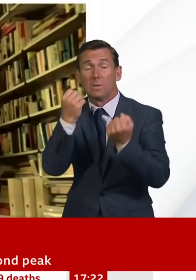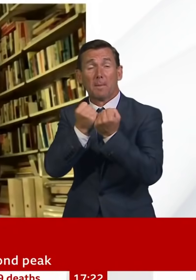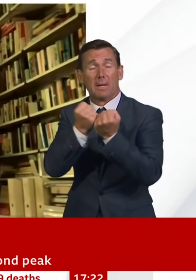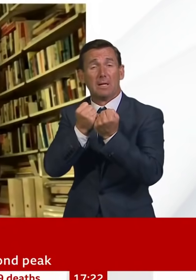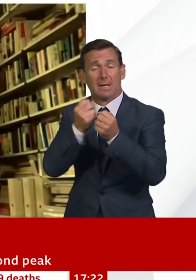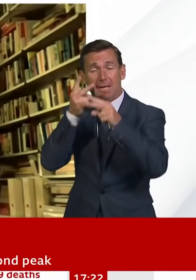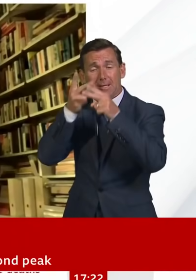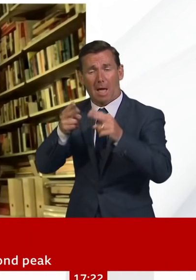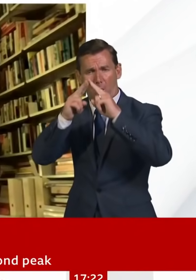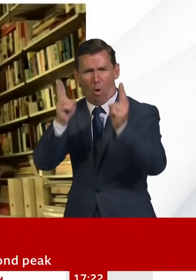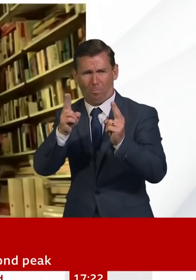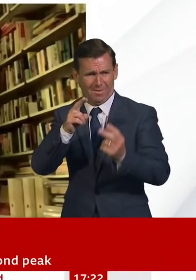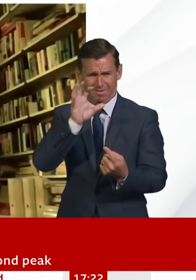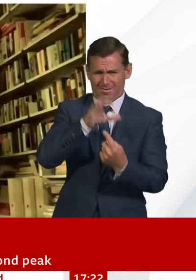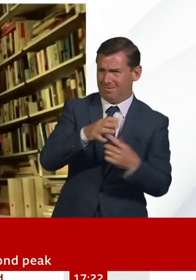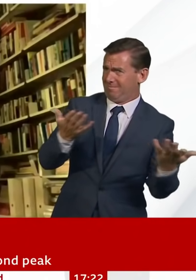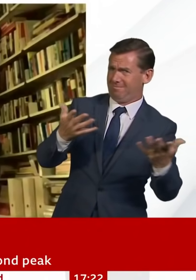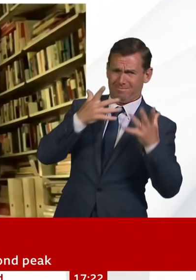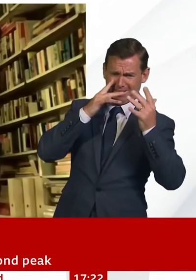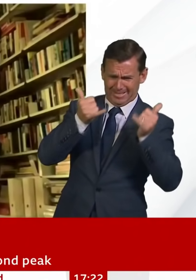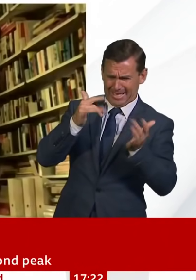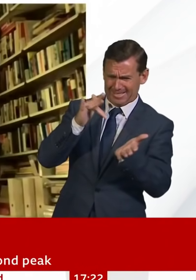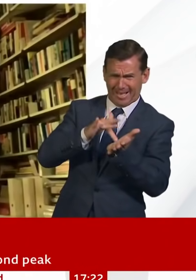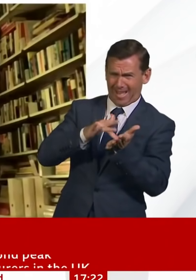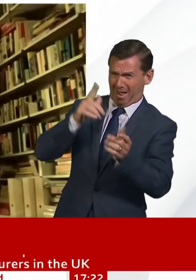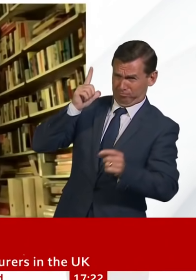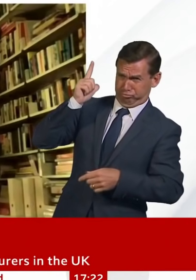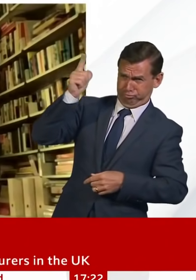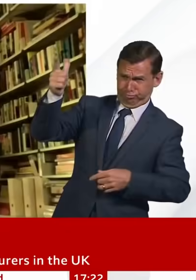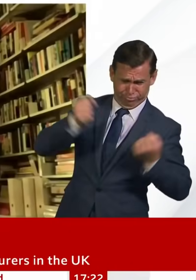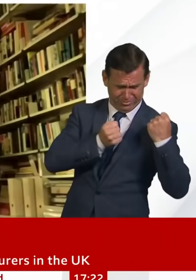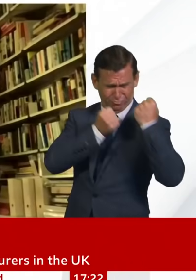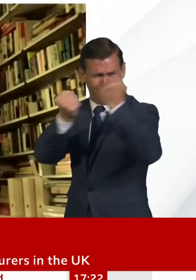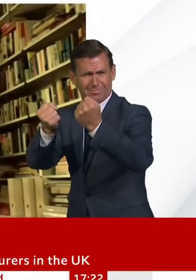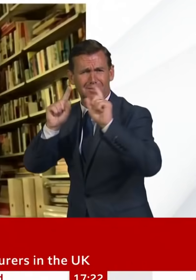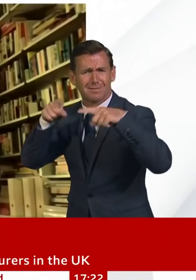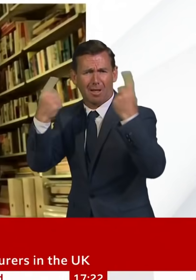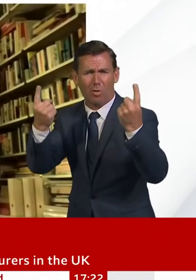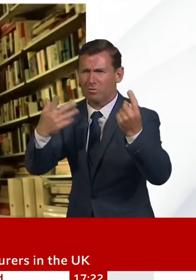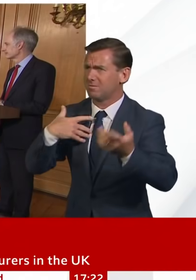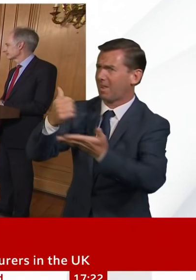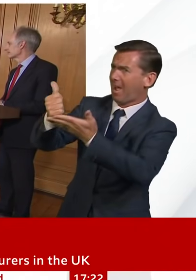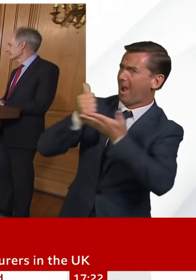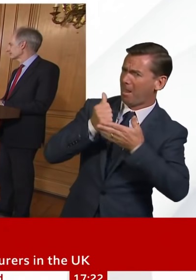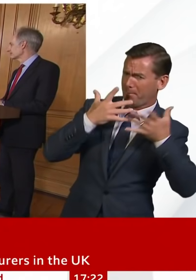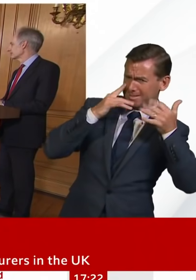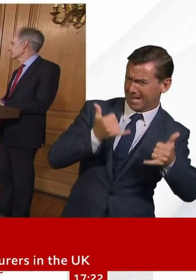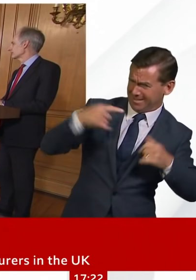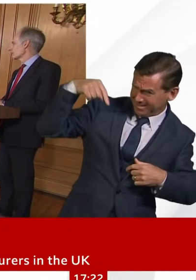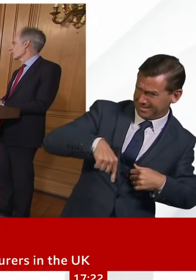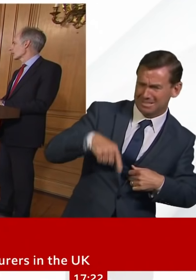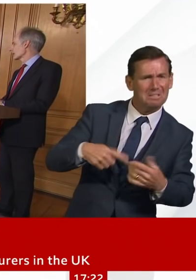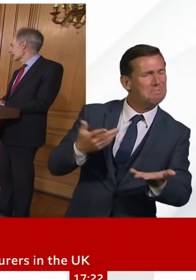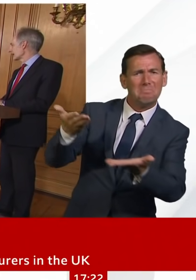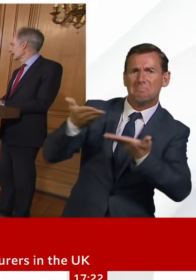the test centres and they're not getting enough help when it comes to testing their residents. Yes, well, look,